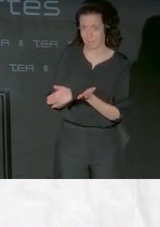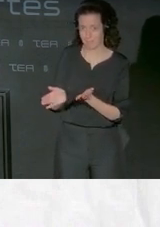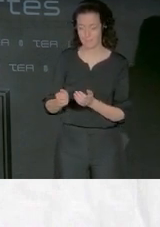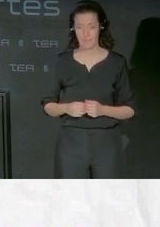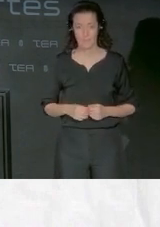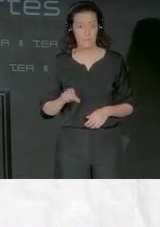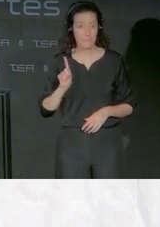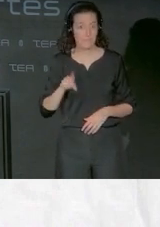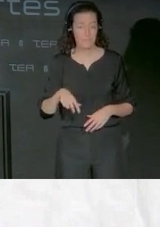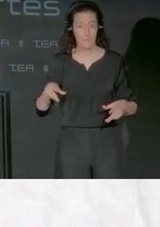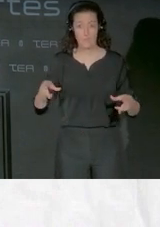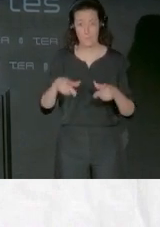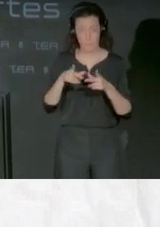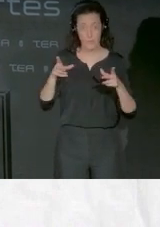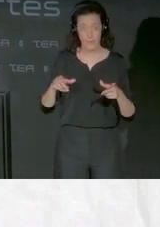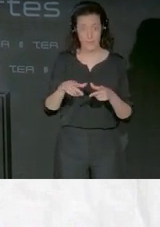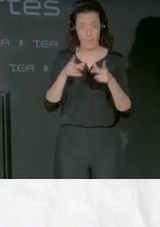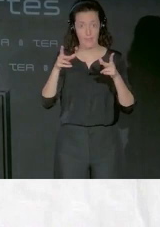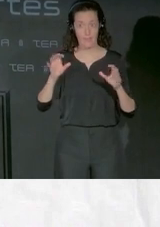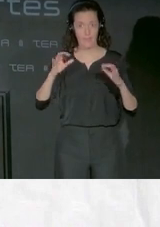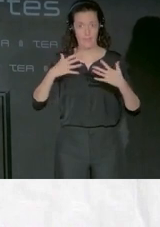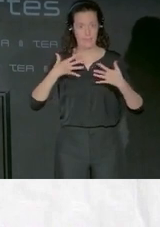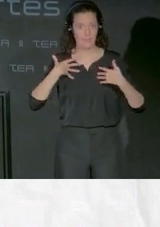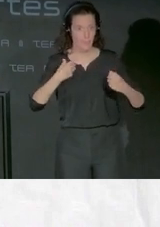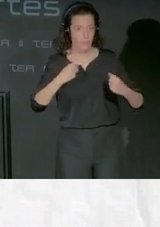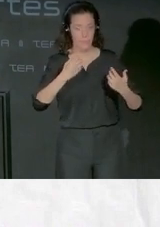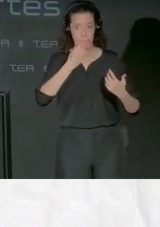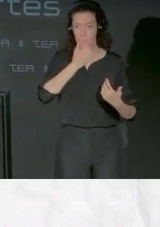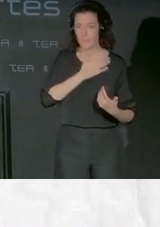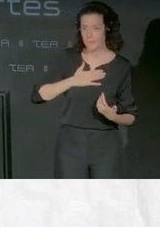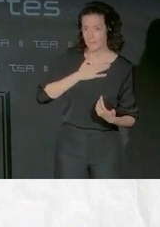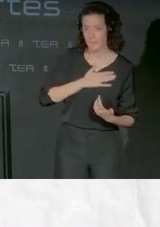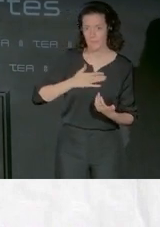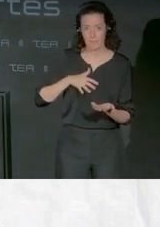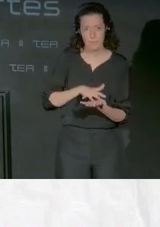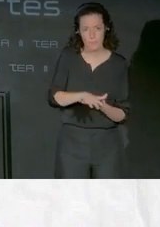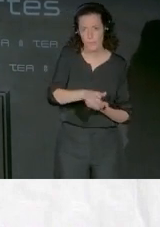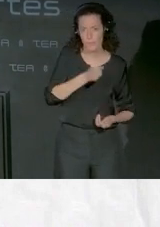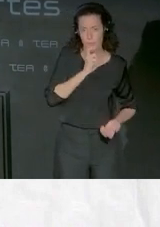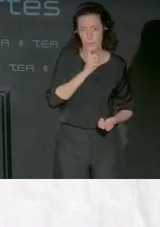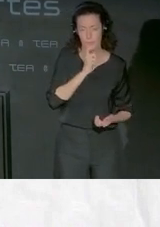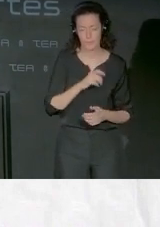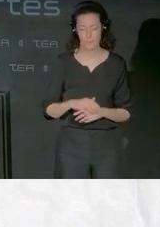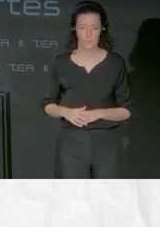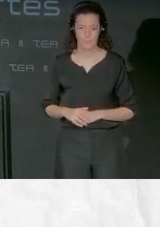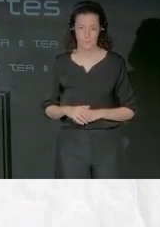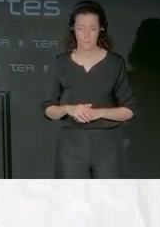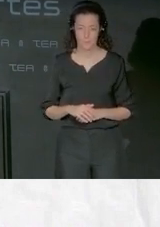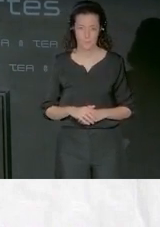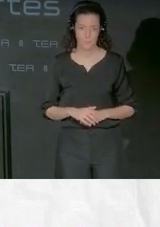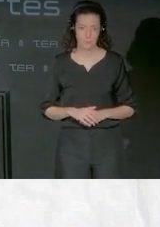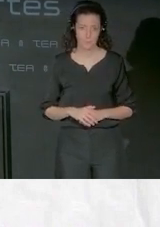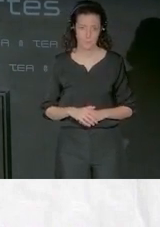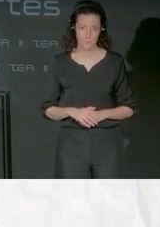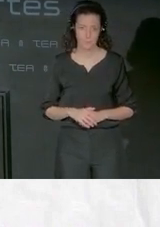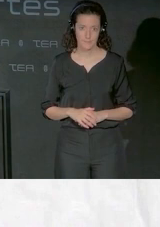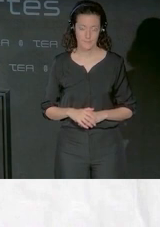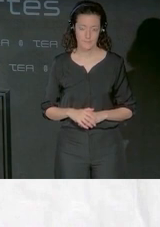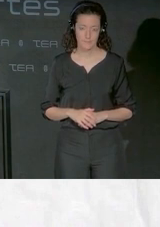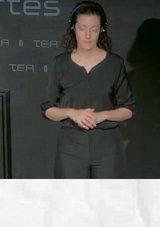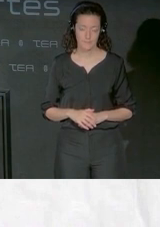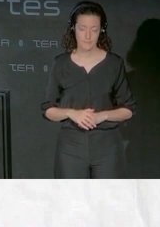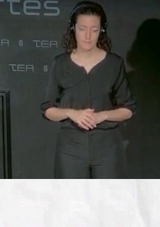at, that's probably a field that you're quite familiar with, but we are looking at the impact on, in terms of health recovery